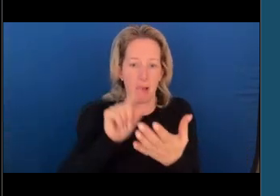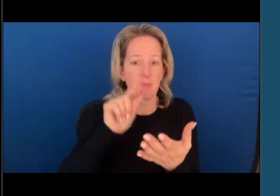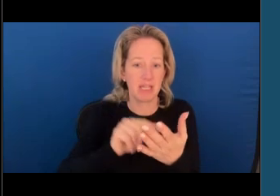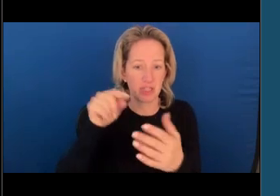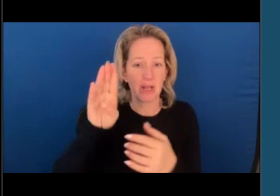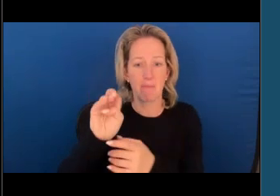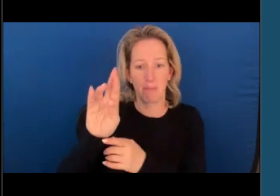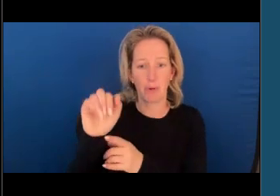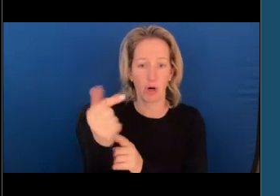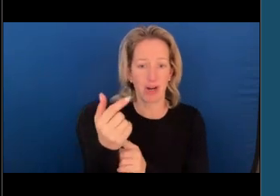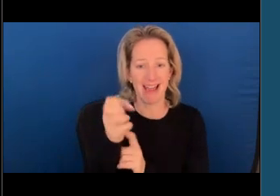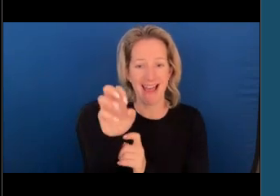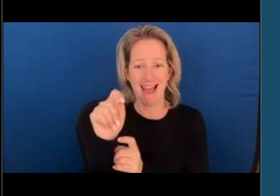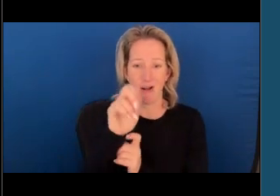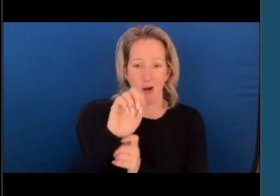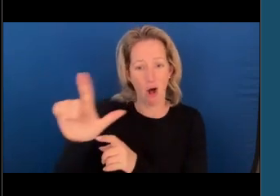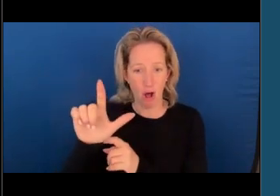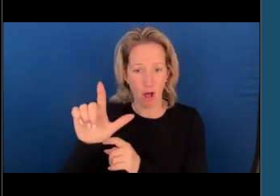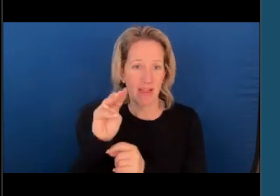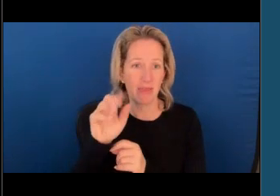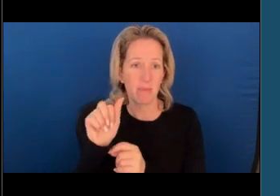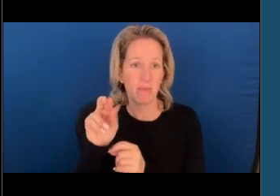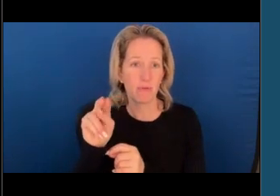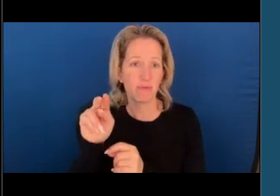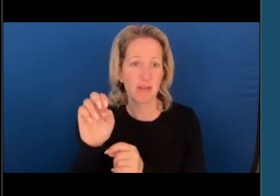interested in learning more about that. Next slide.